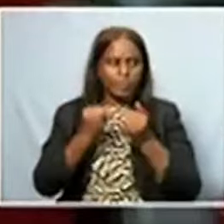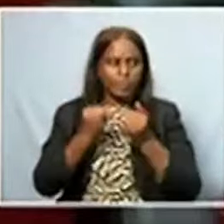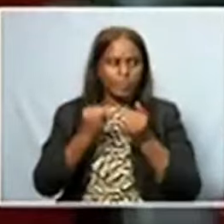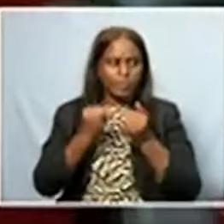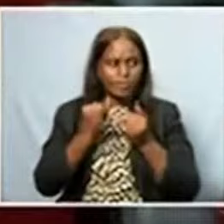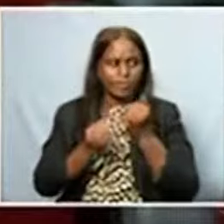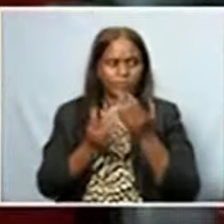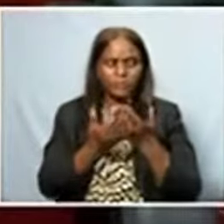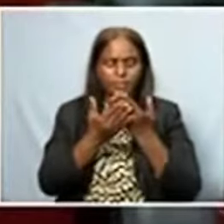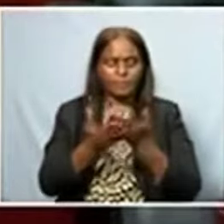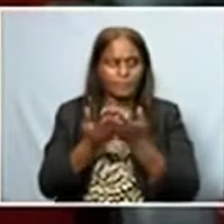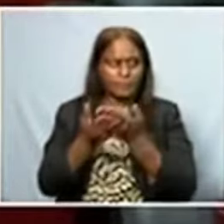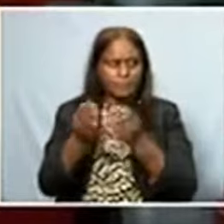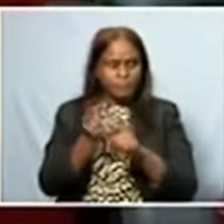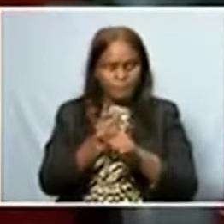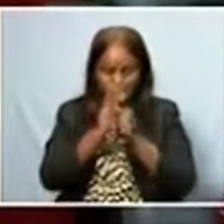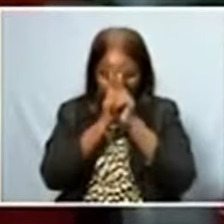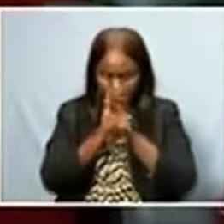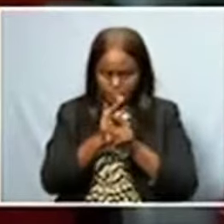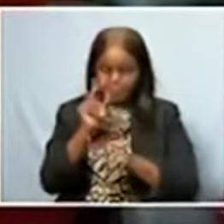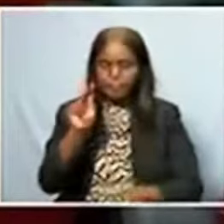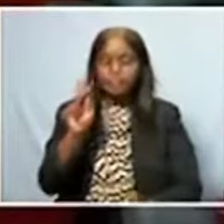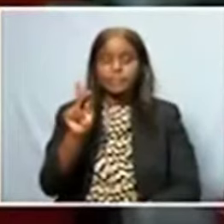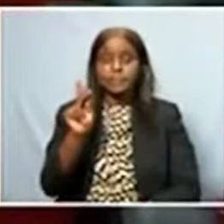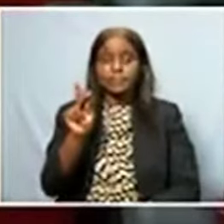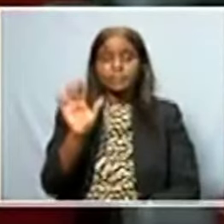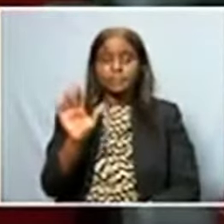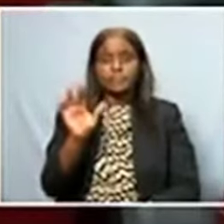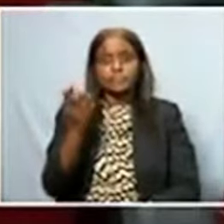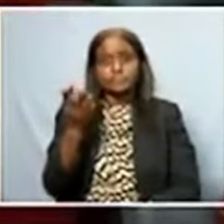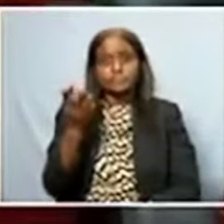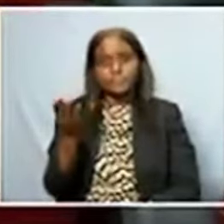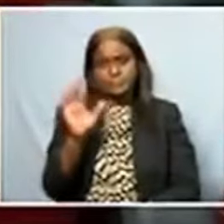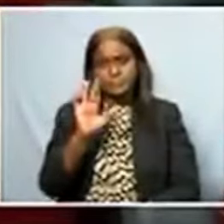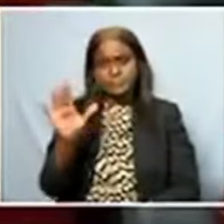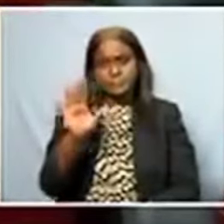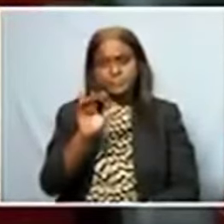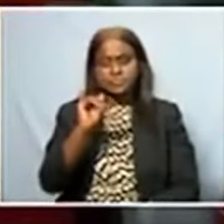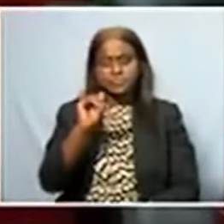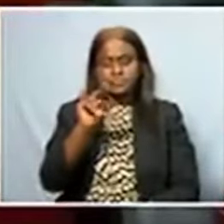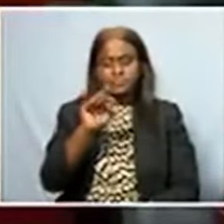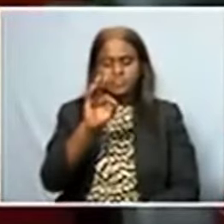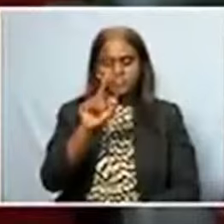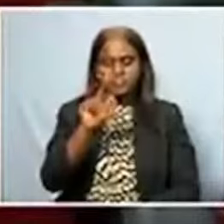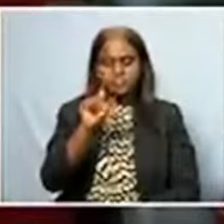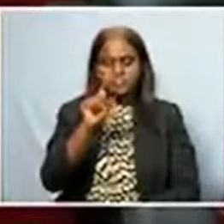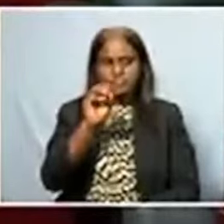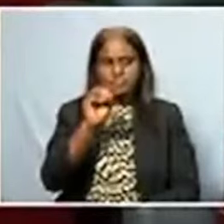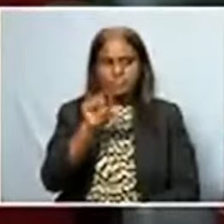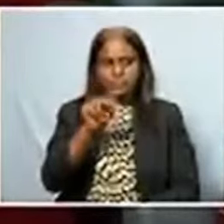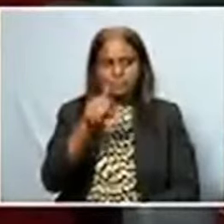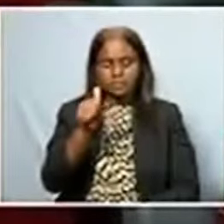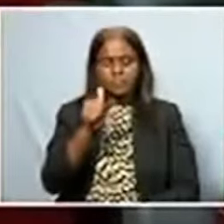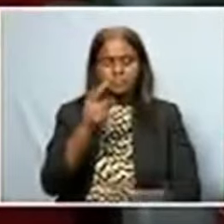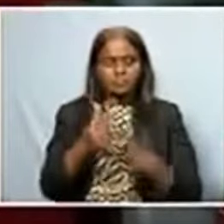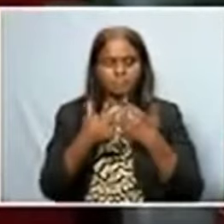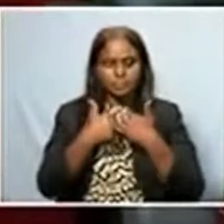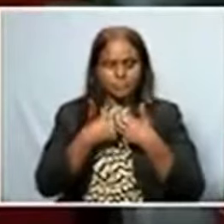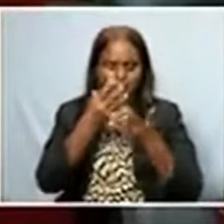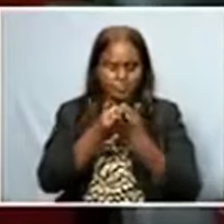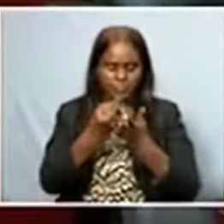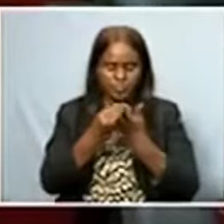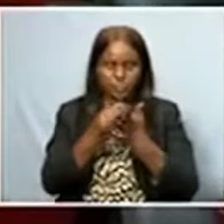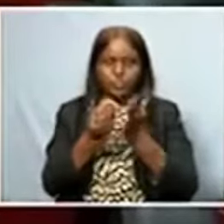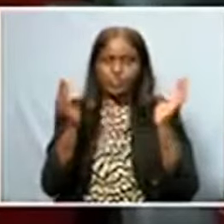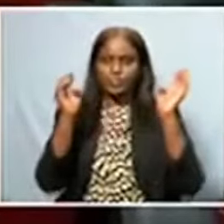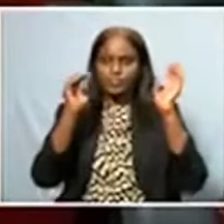submission by Honorable Kafaya on the inflation, that the amounts are